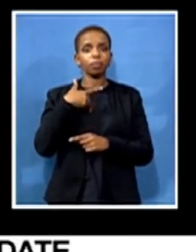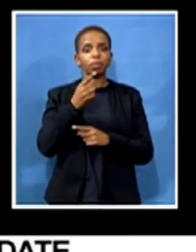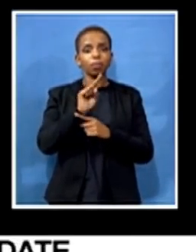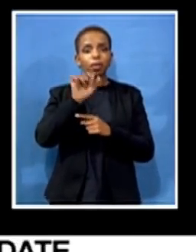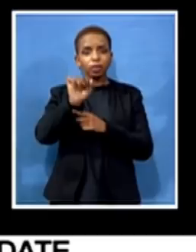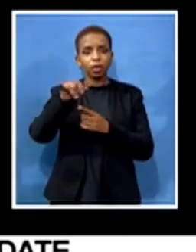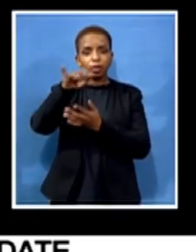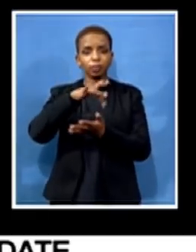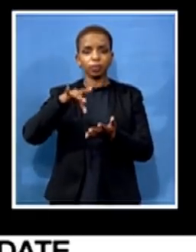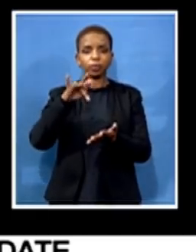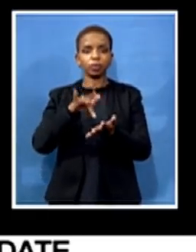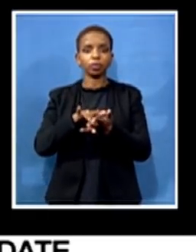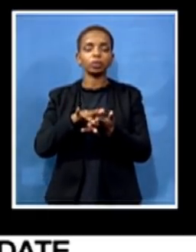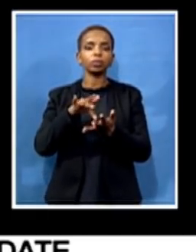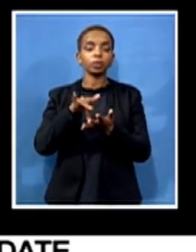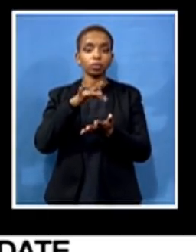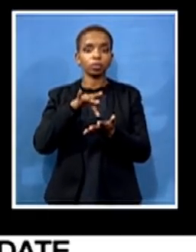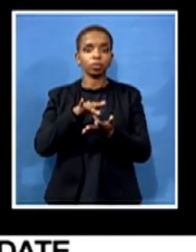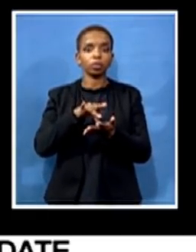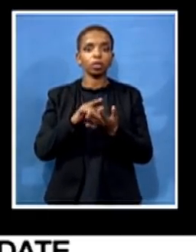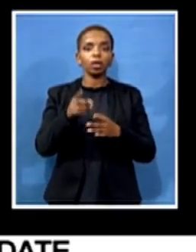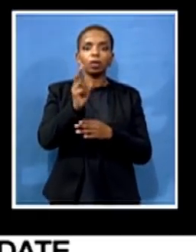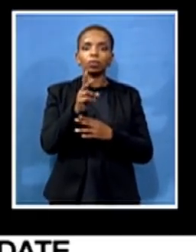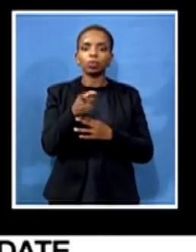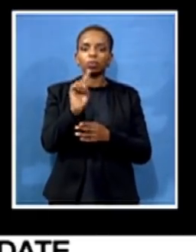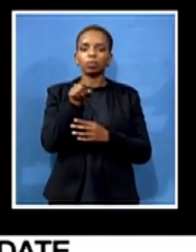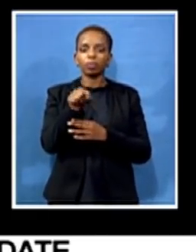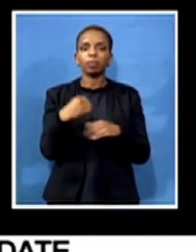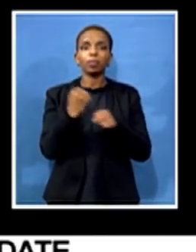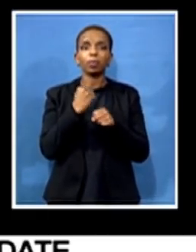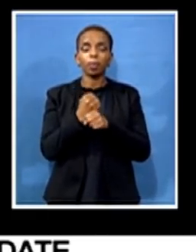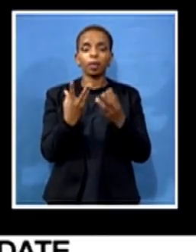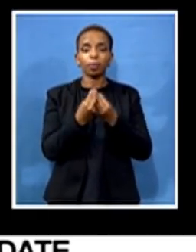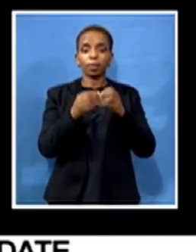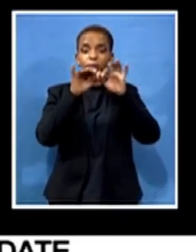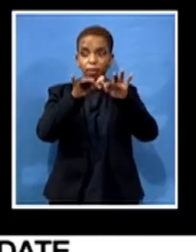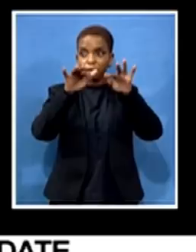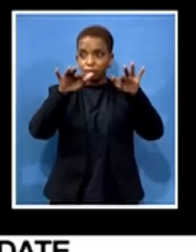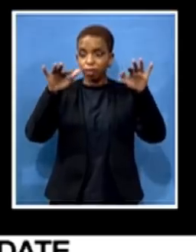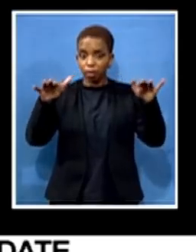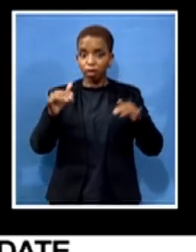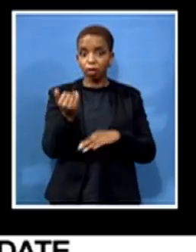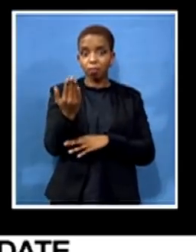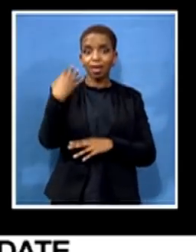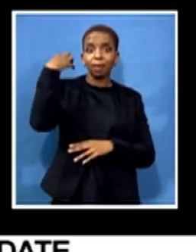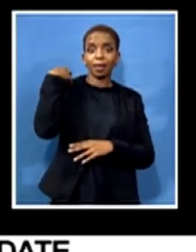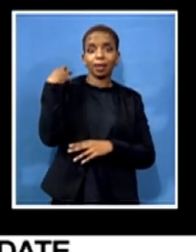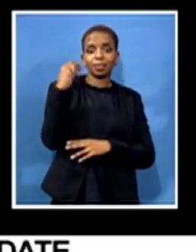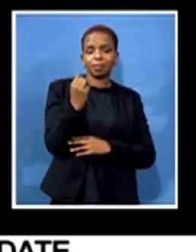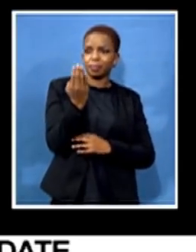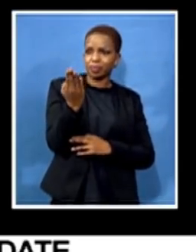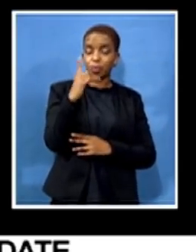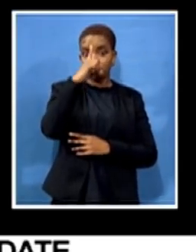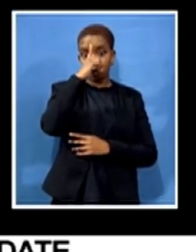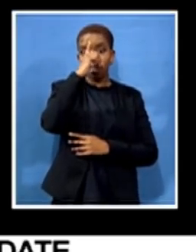through identification with the working masses. Minister, do you honestly believe that this pandemic, from which people have lost